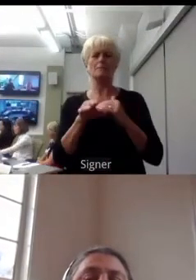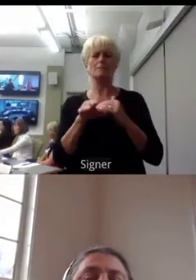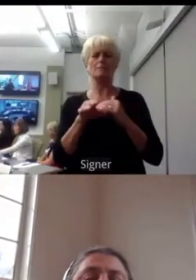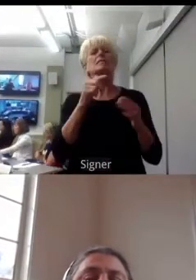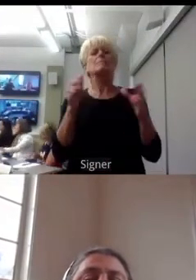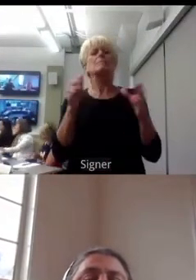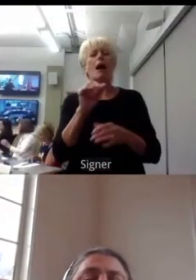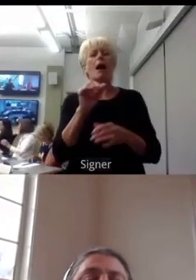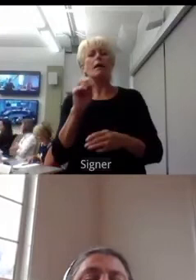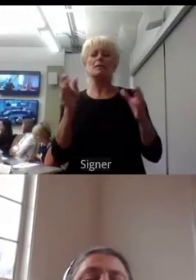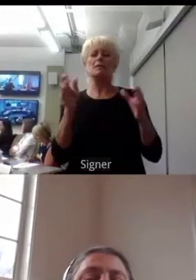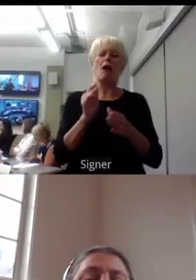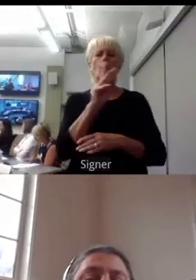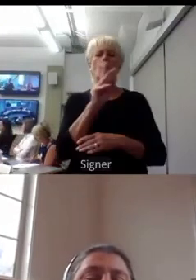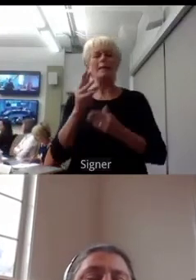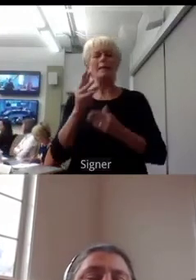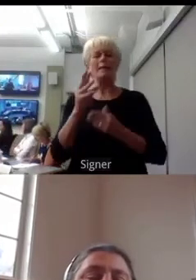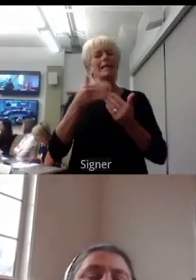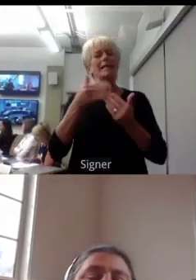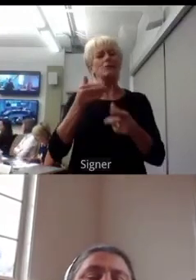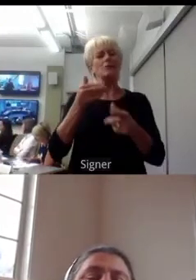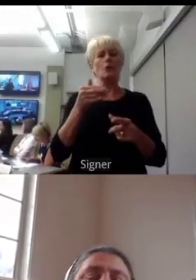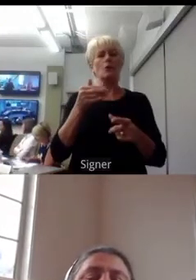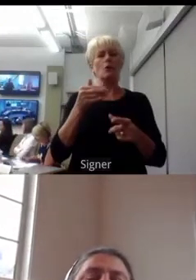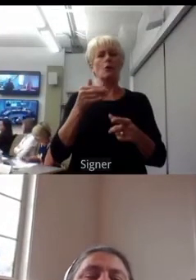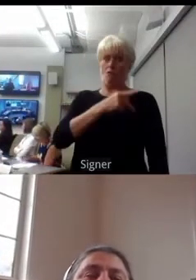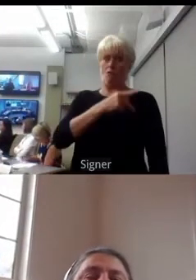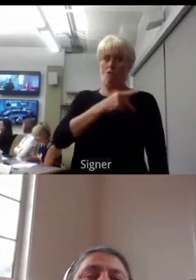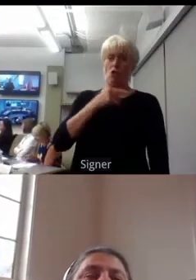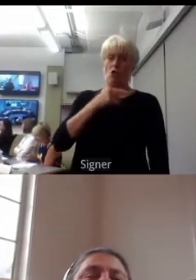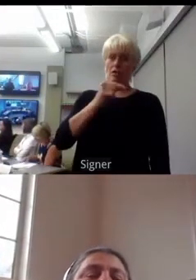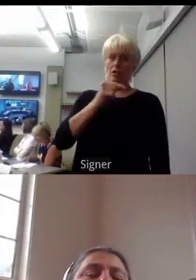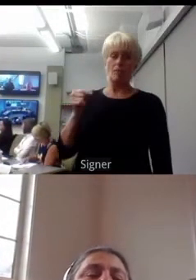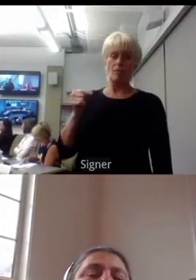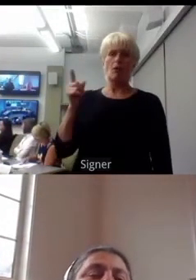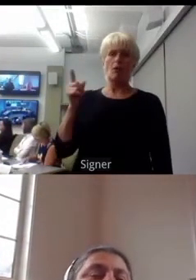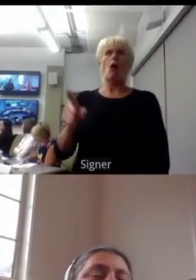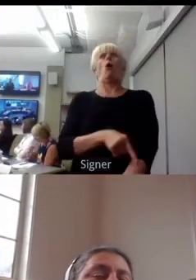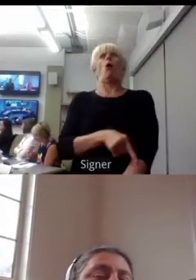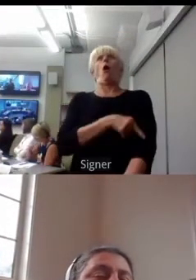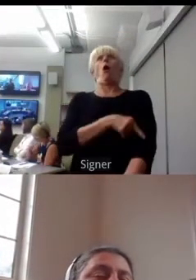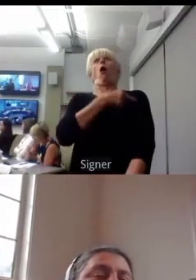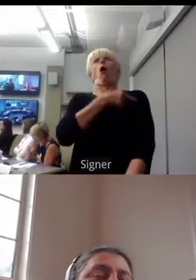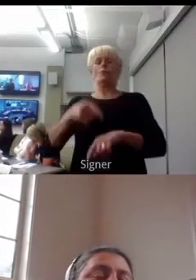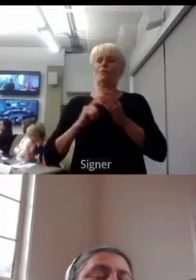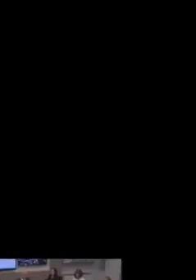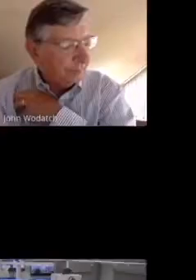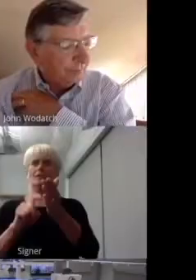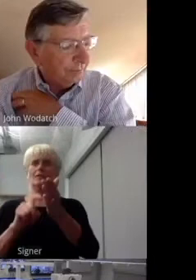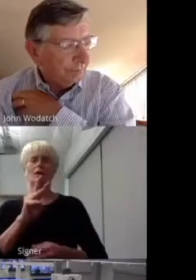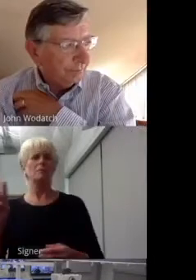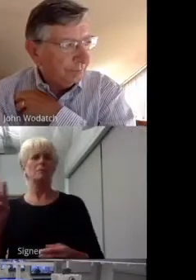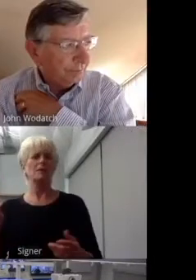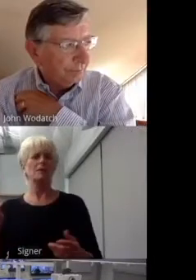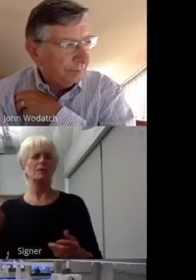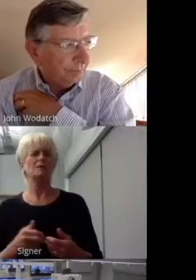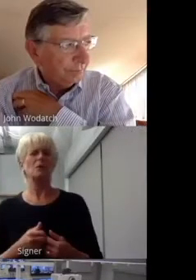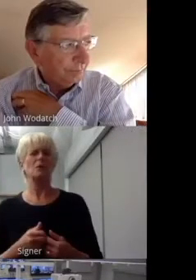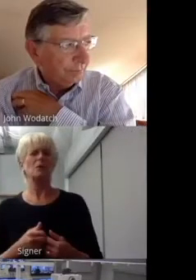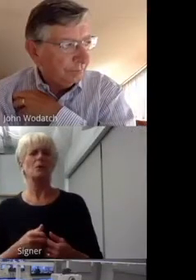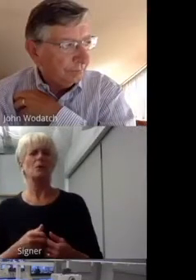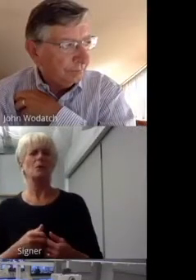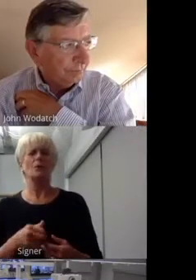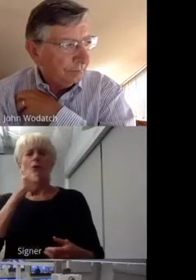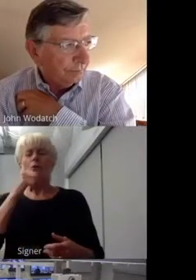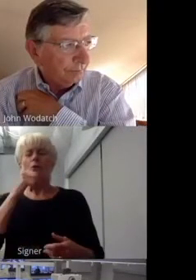provincial government, that's a much longer task. We sure don't want to tell those small organizations, you don't have to do anything till the government takes the many